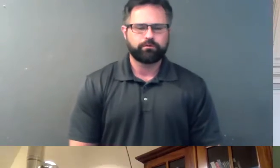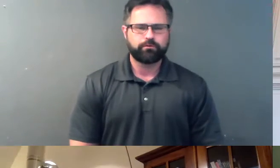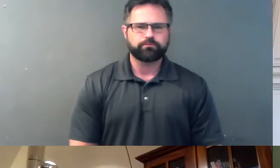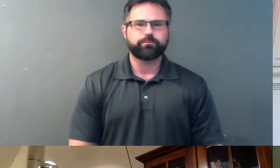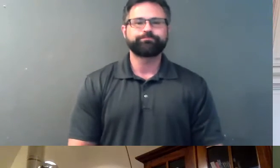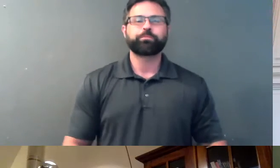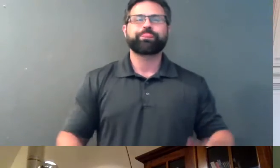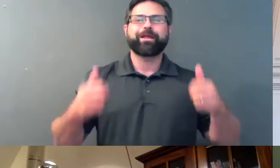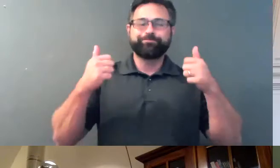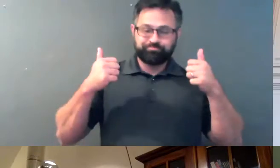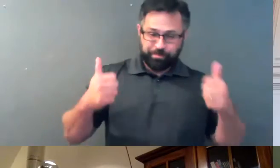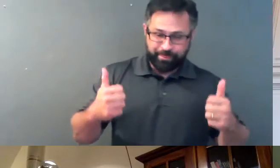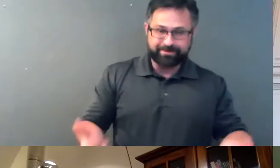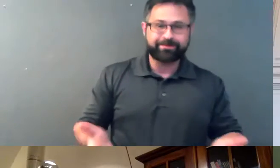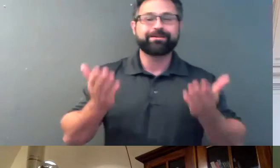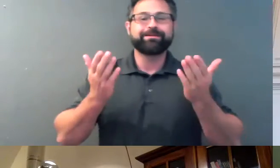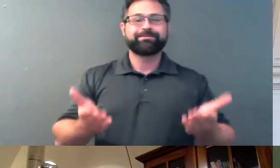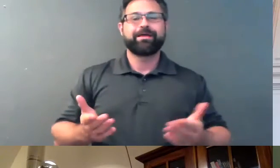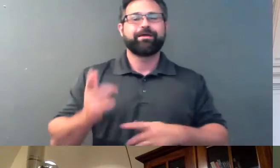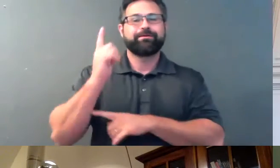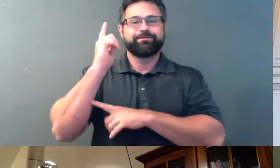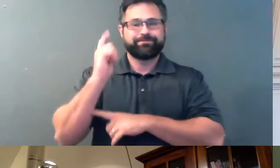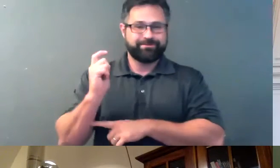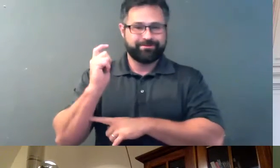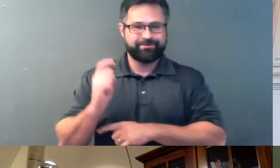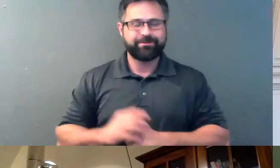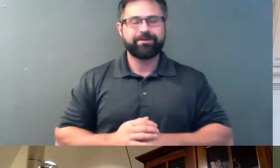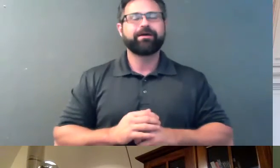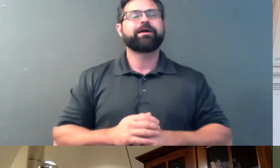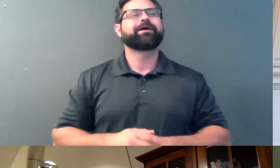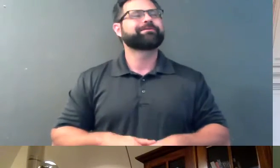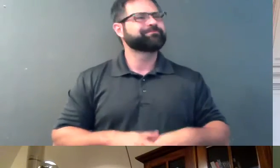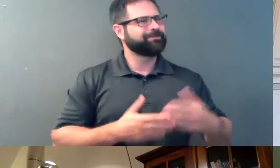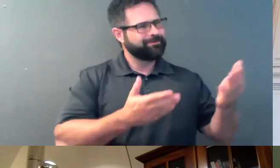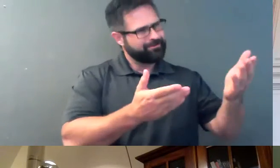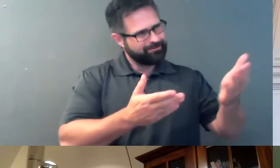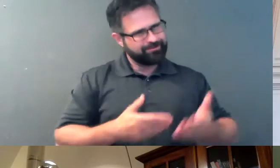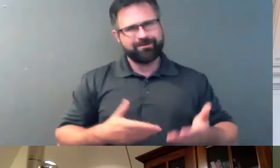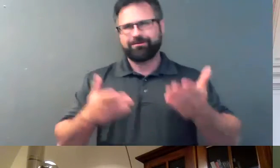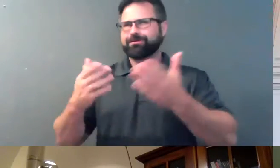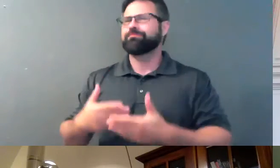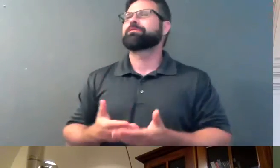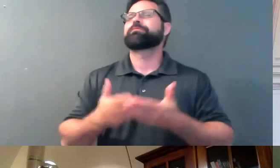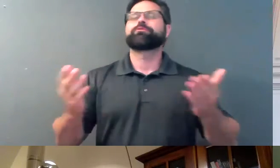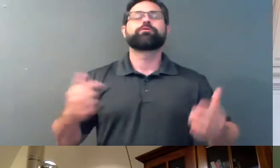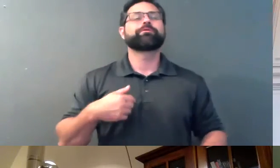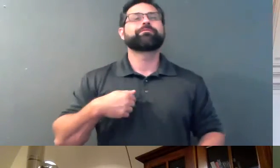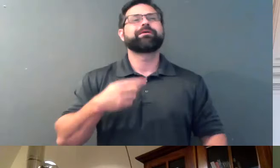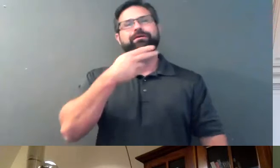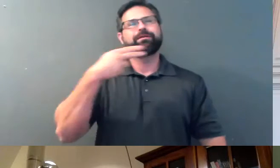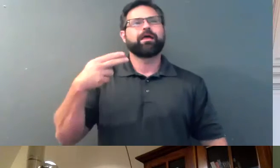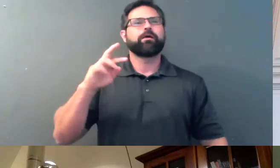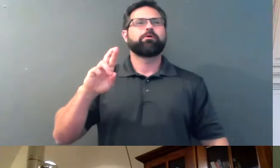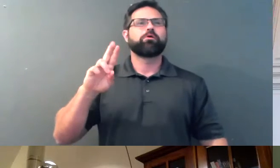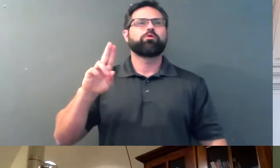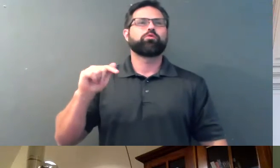Okay, we can start again. So again, welcome to everyone. I am Ruth Warwick, and I'm